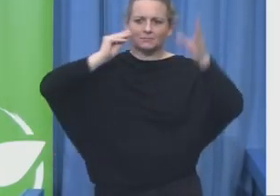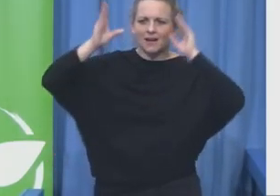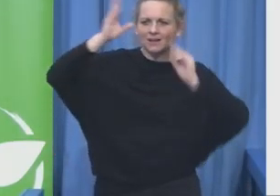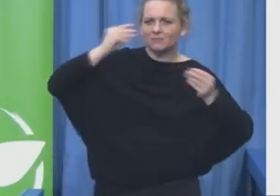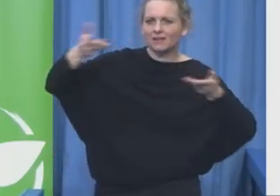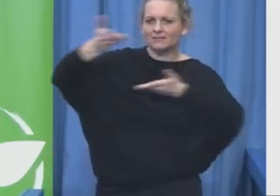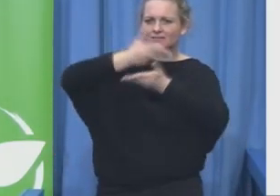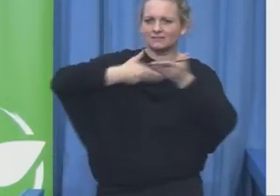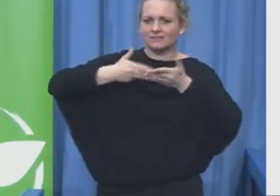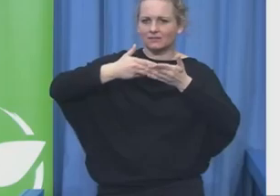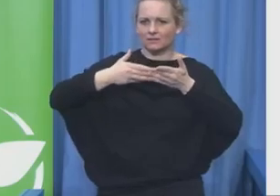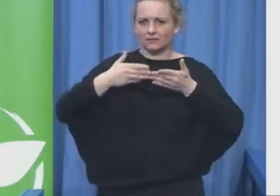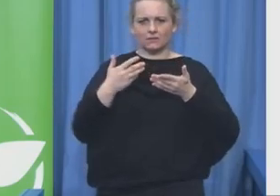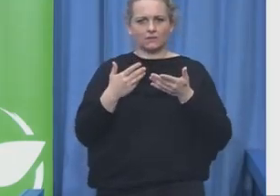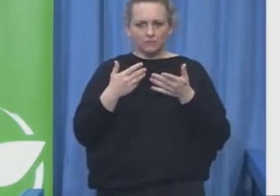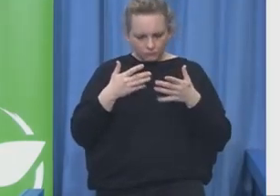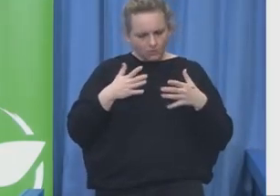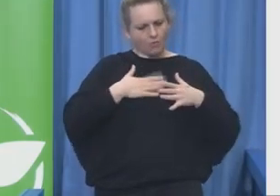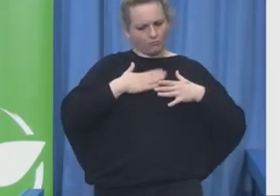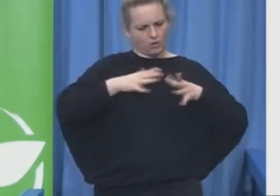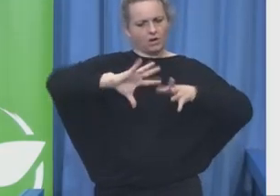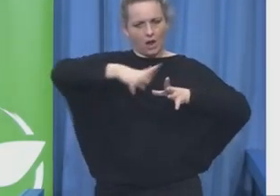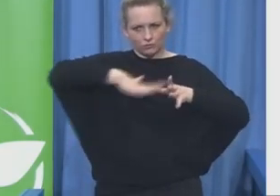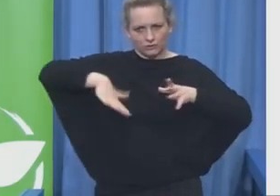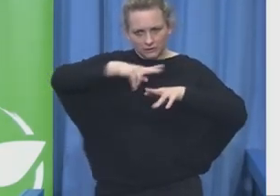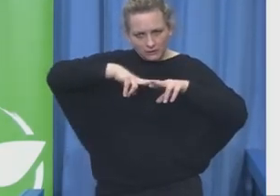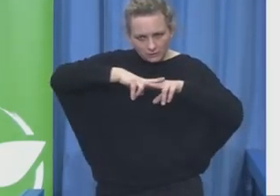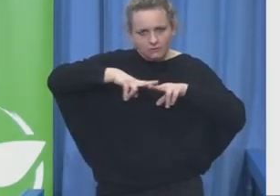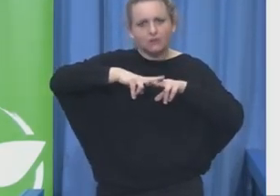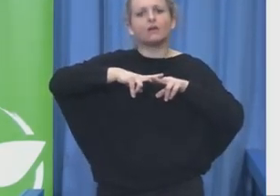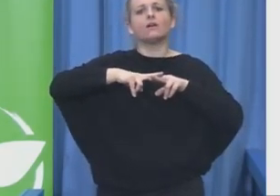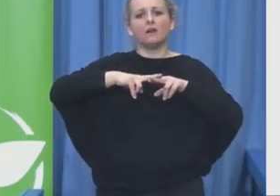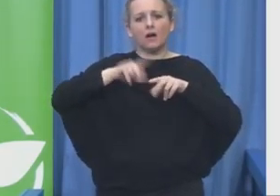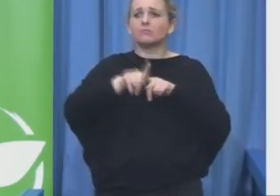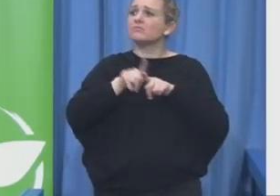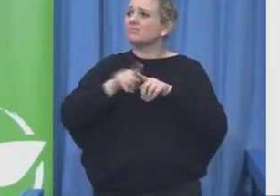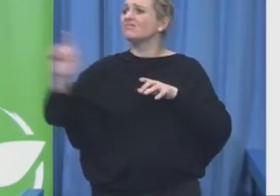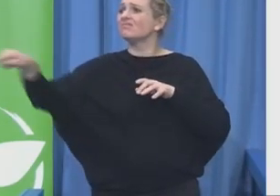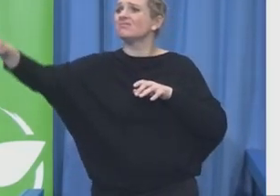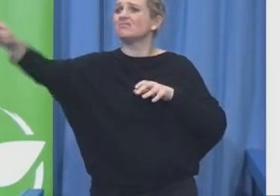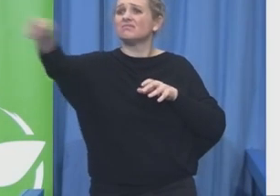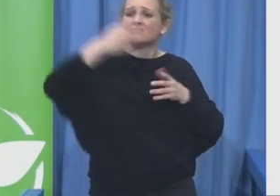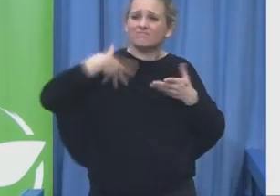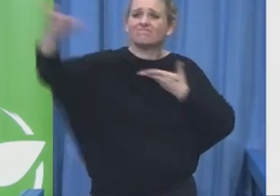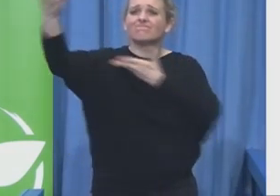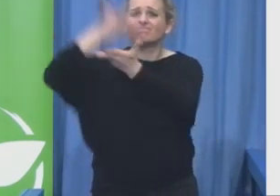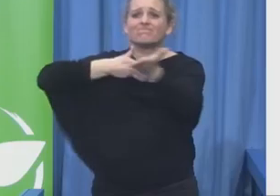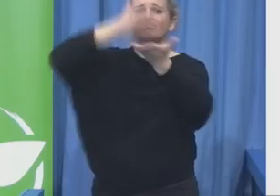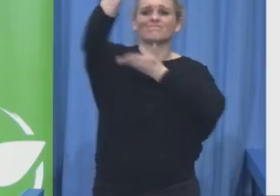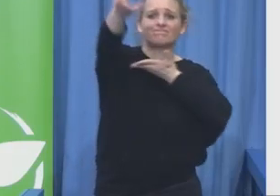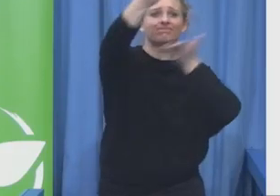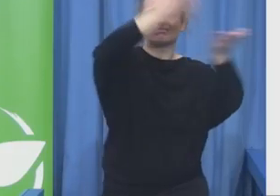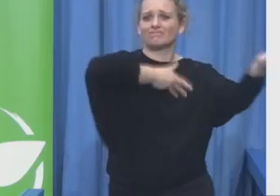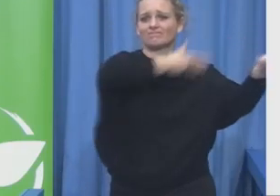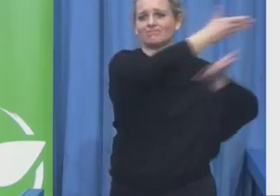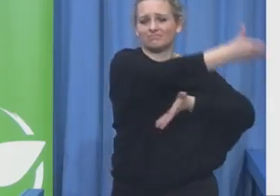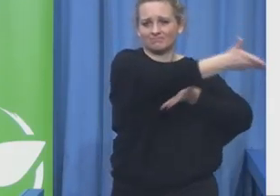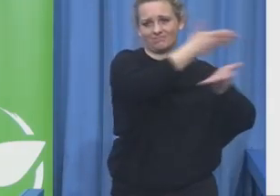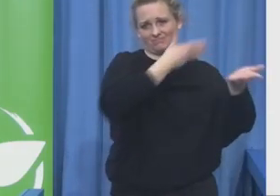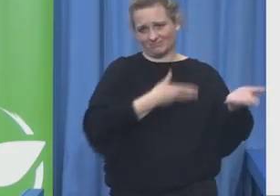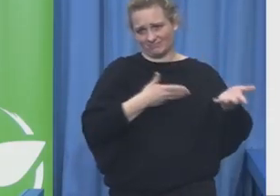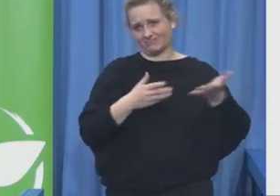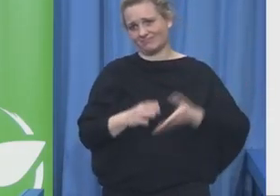support employment of people with disabilities. If people are interested, I have some copies of this white paper